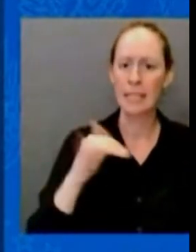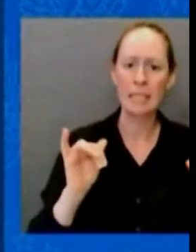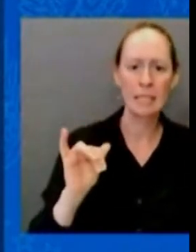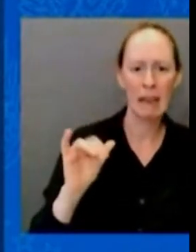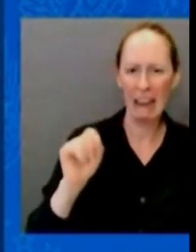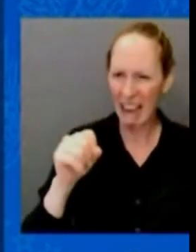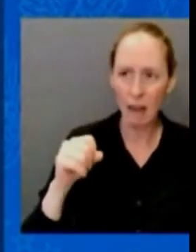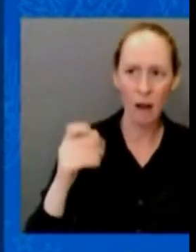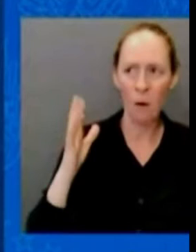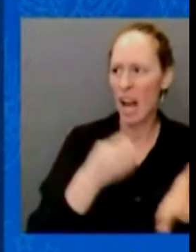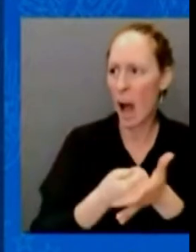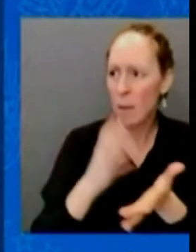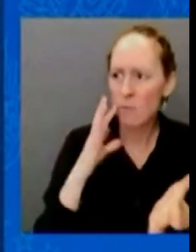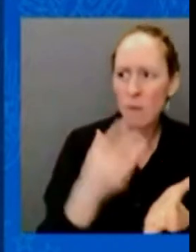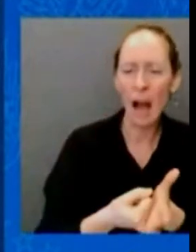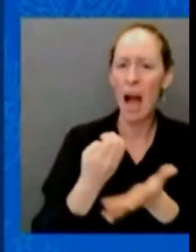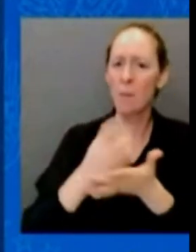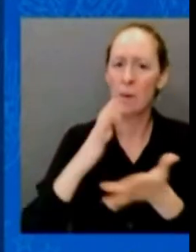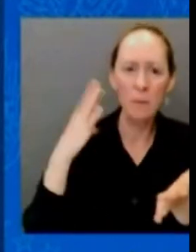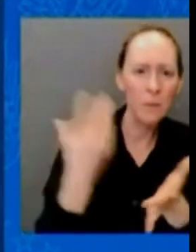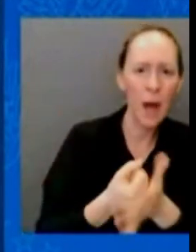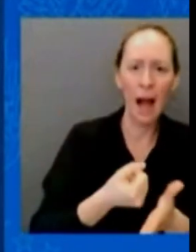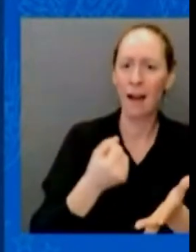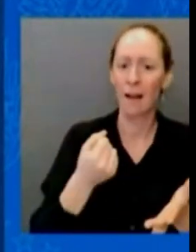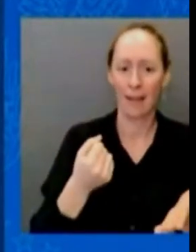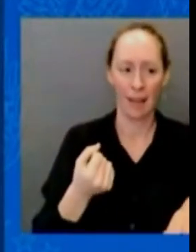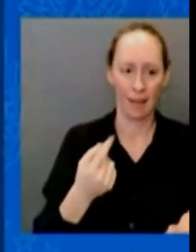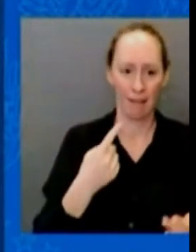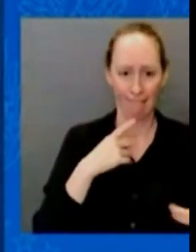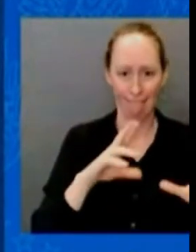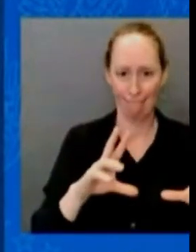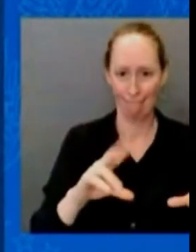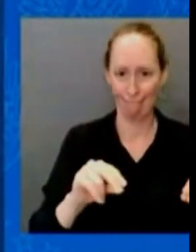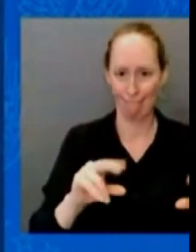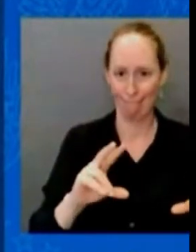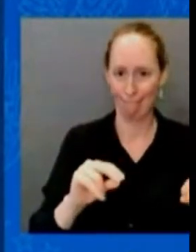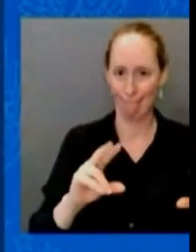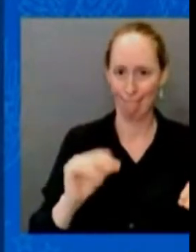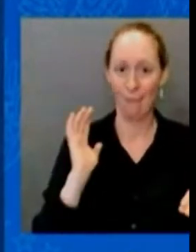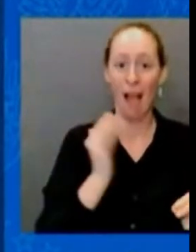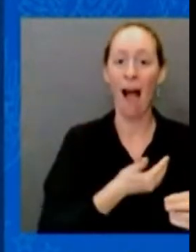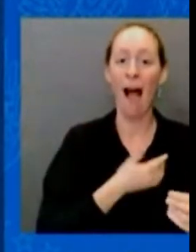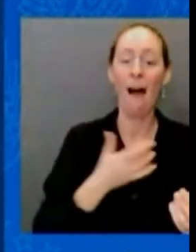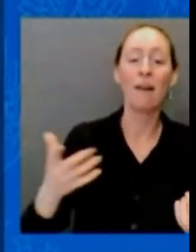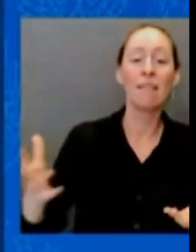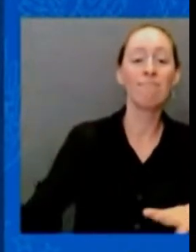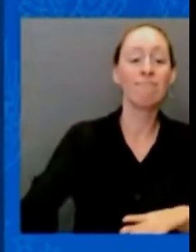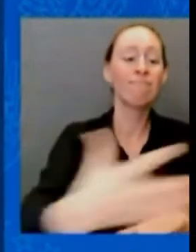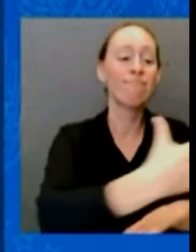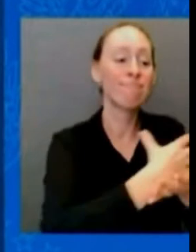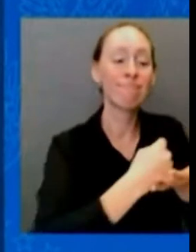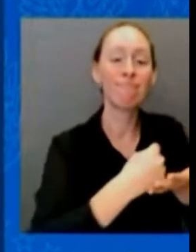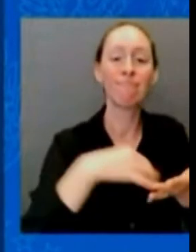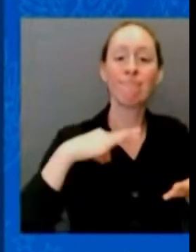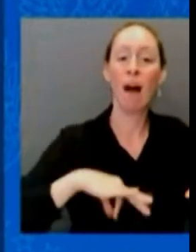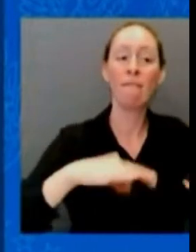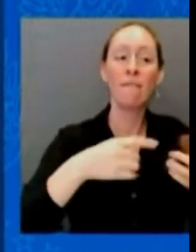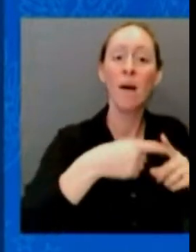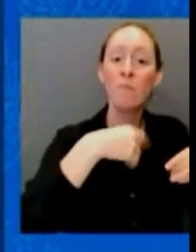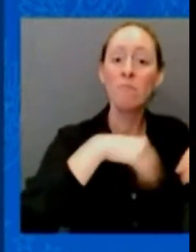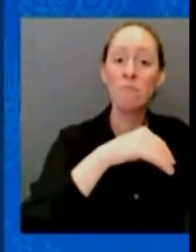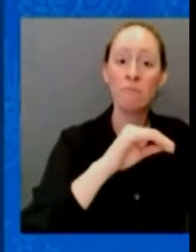today the GDP results came out and the economy, in fact, is growing. In fact, the economy grew at 2.6% rate last